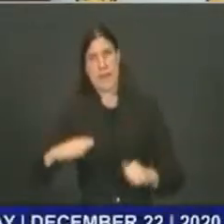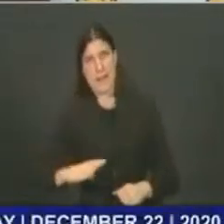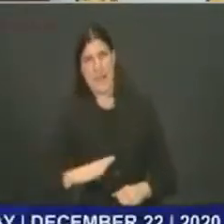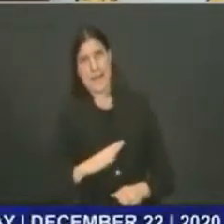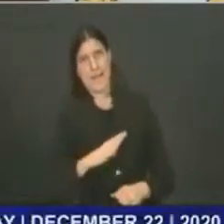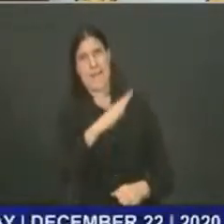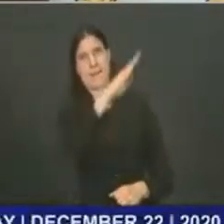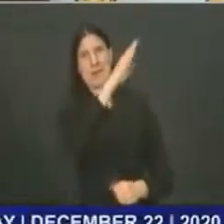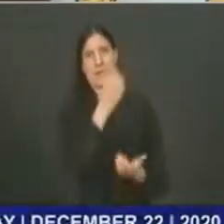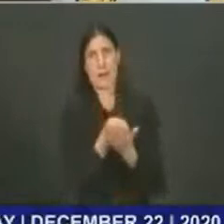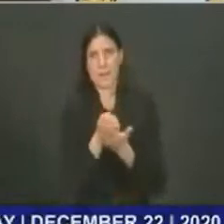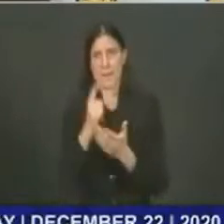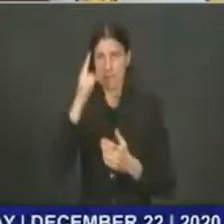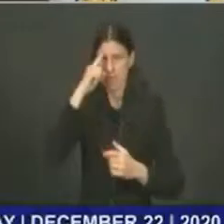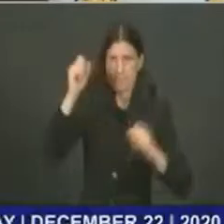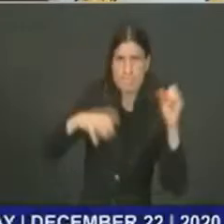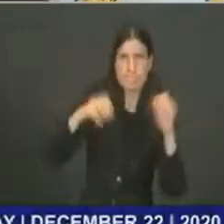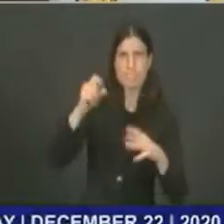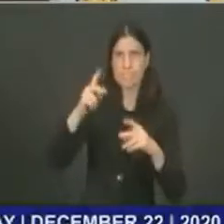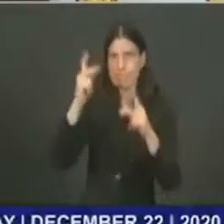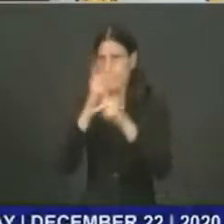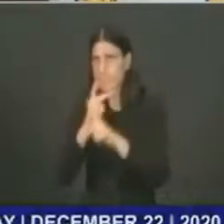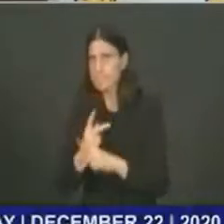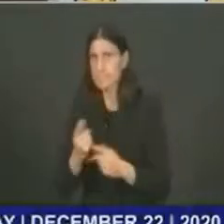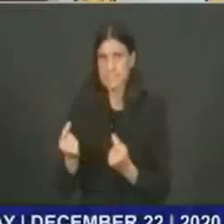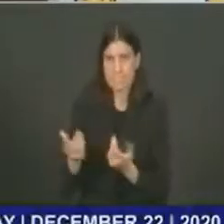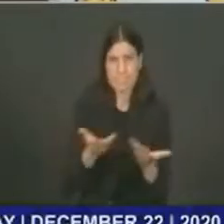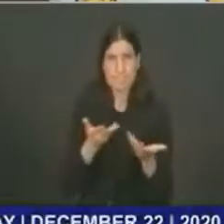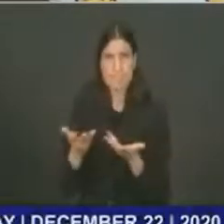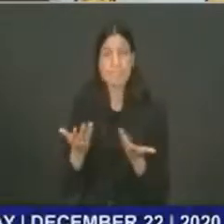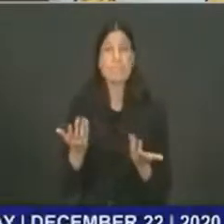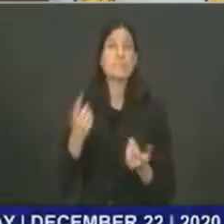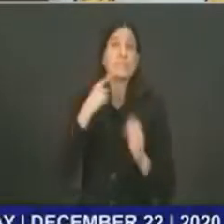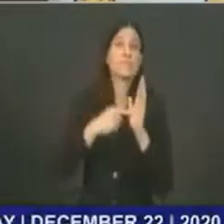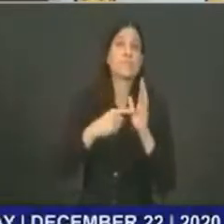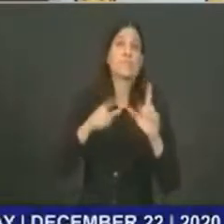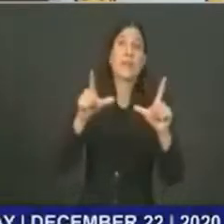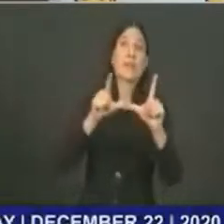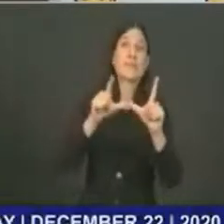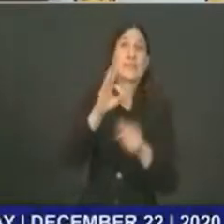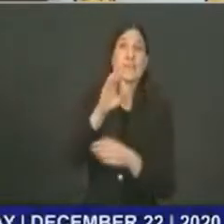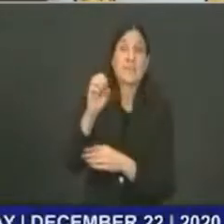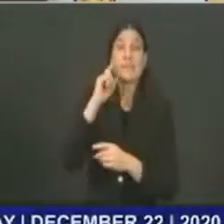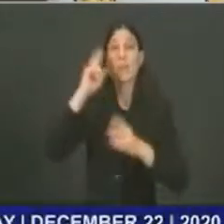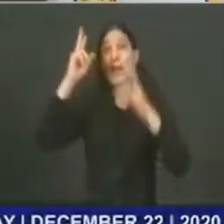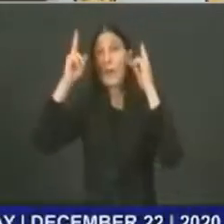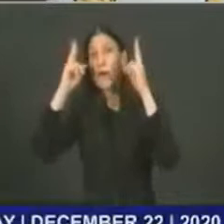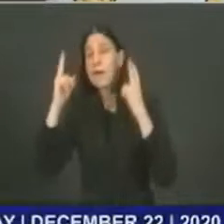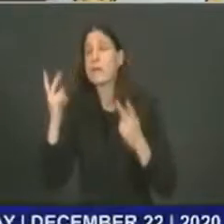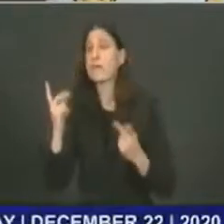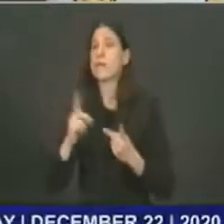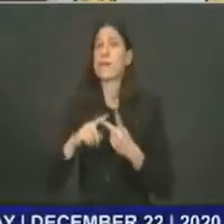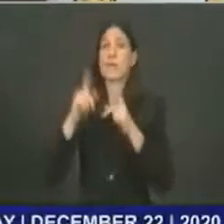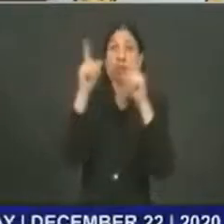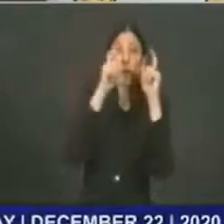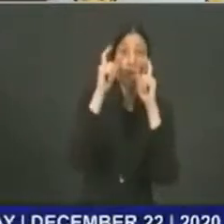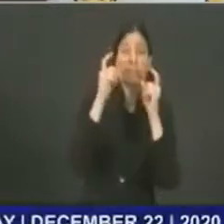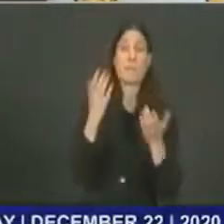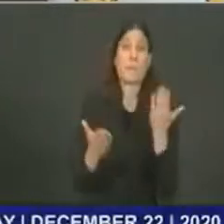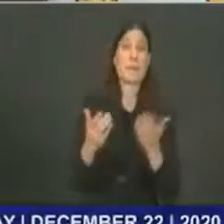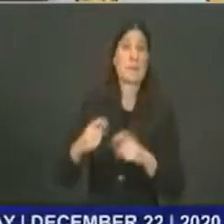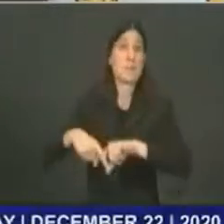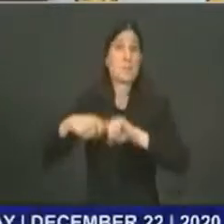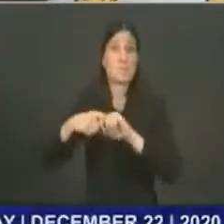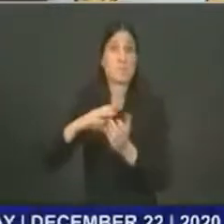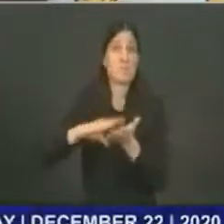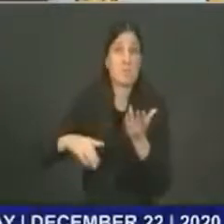relaxing permitting so they can keep doing things outside even after COVID, whether that's licensing fee forgiveness, et cetera.